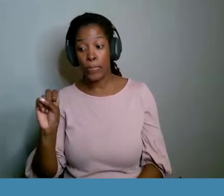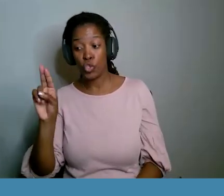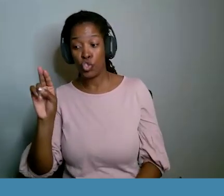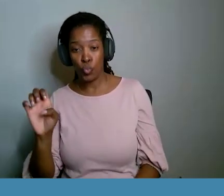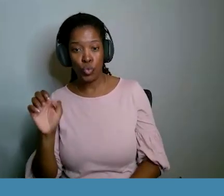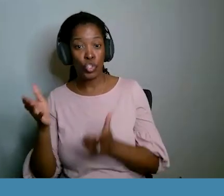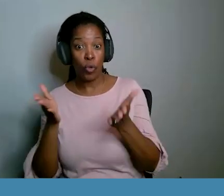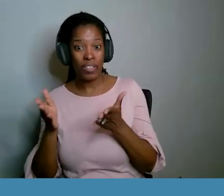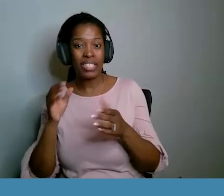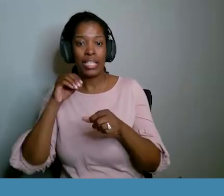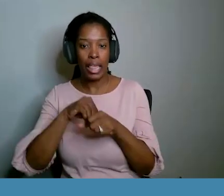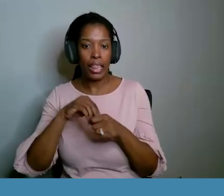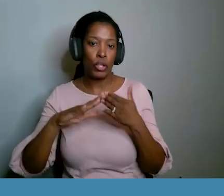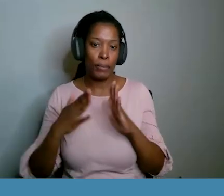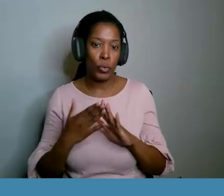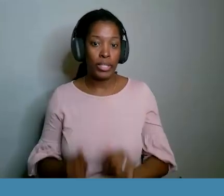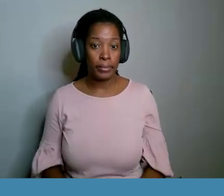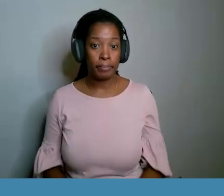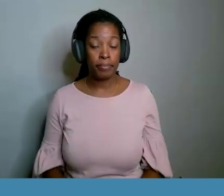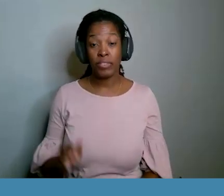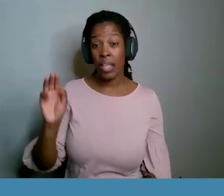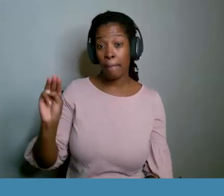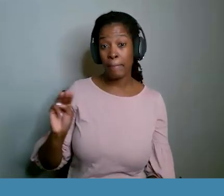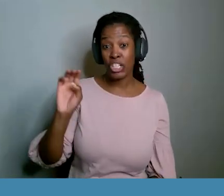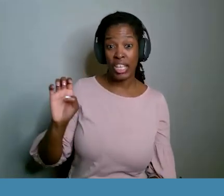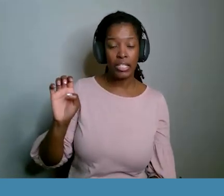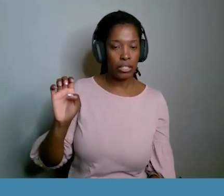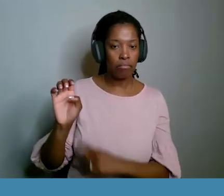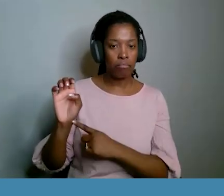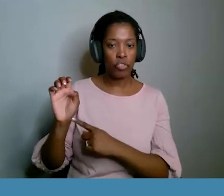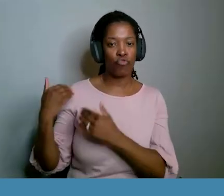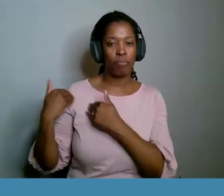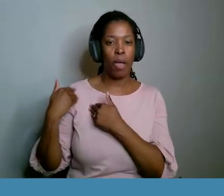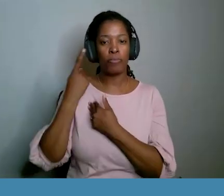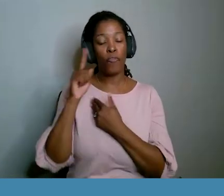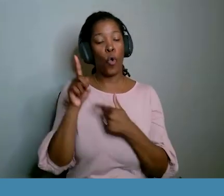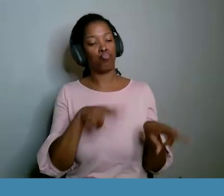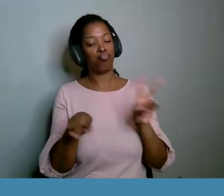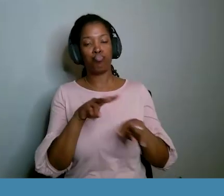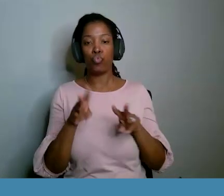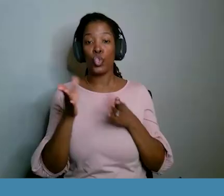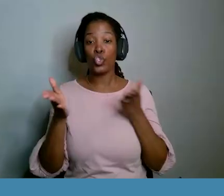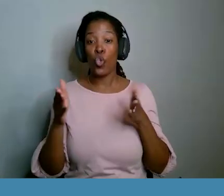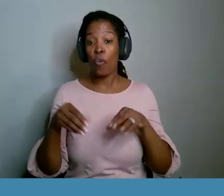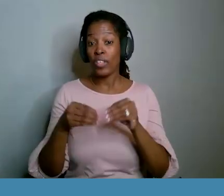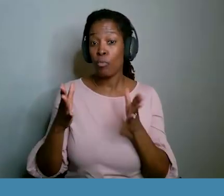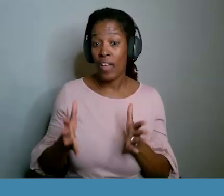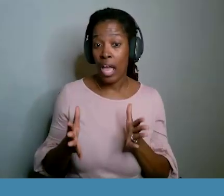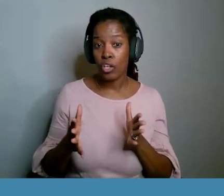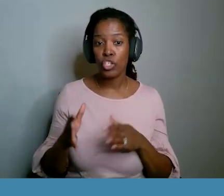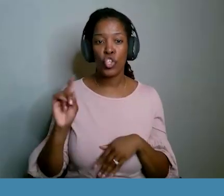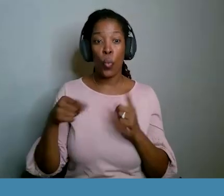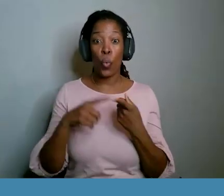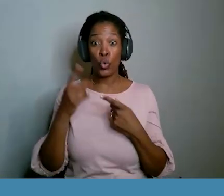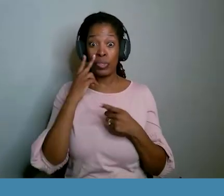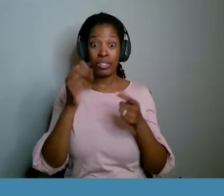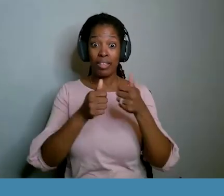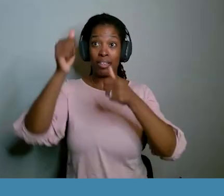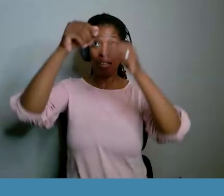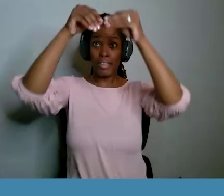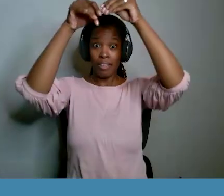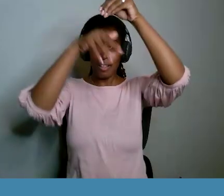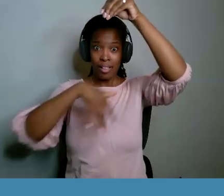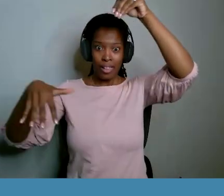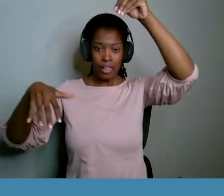community. And so the managing entity is responsible for oversight of those service providers. So when you're looking at that hierarchy, it's DCF,